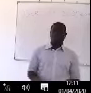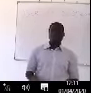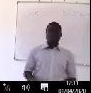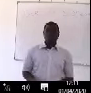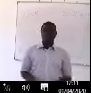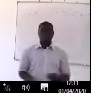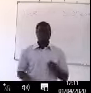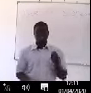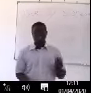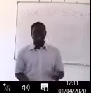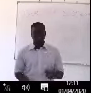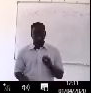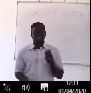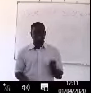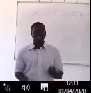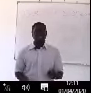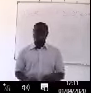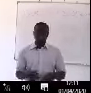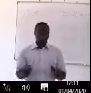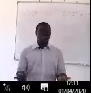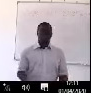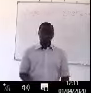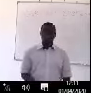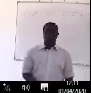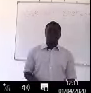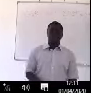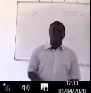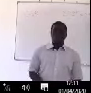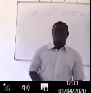virtue of fact, you know that putting food in the mouth, you can just put it